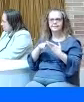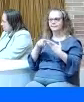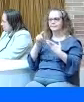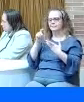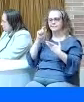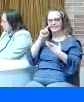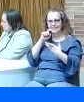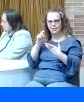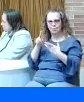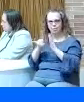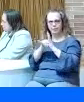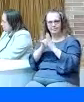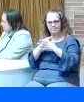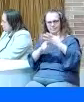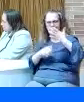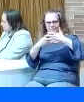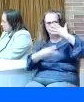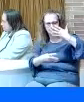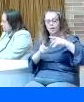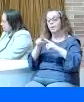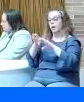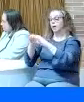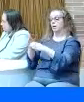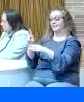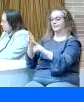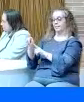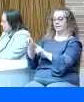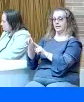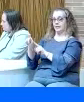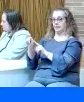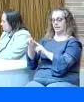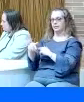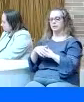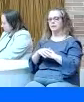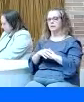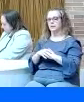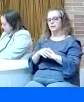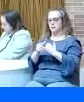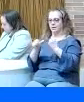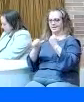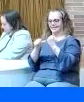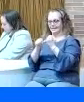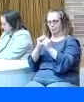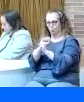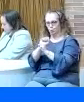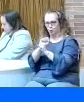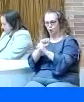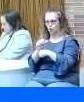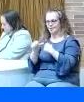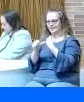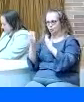have but we're talking about disability there's a specific affirmative obligation exists in employment exists in access to goods and